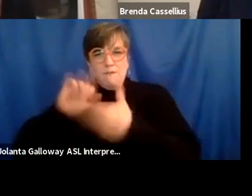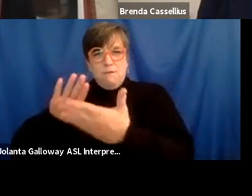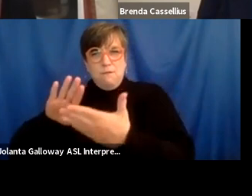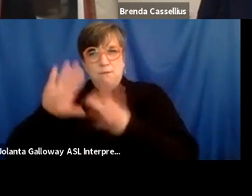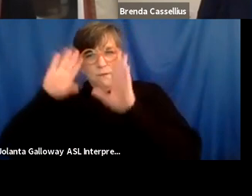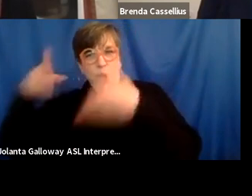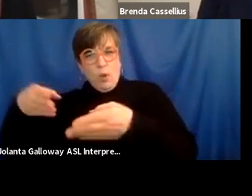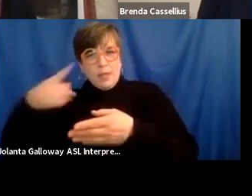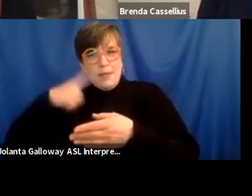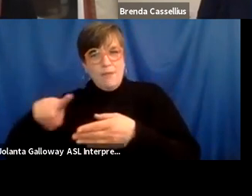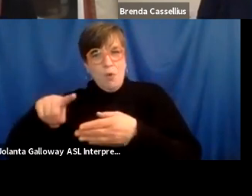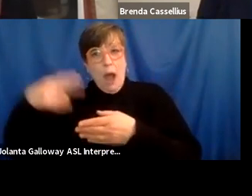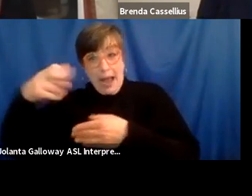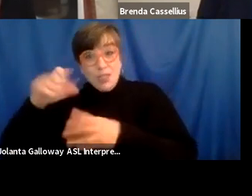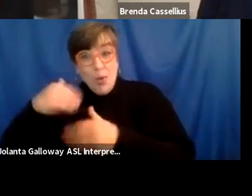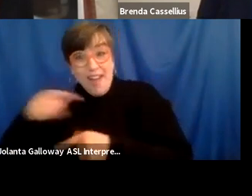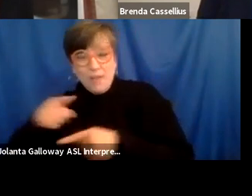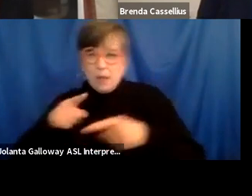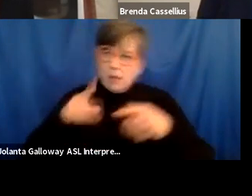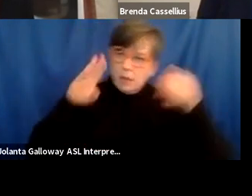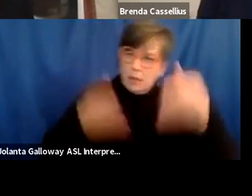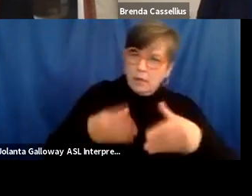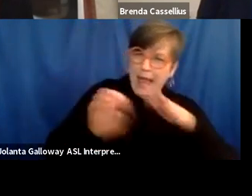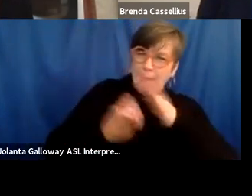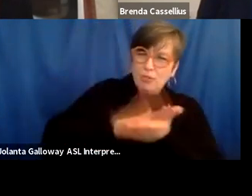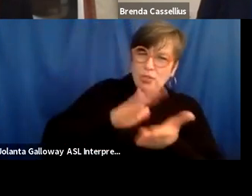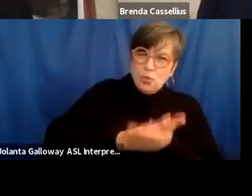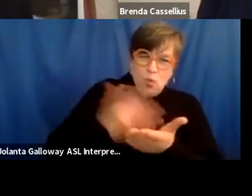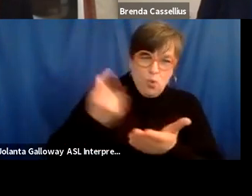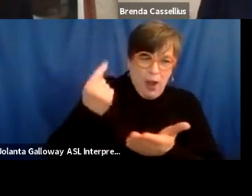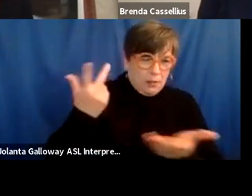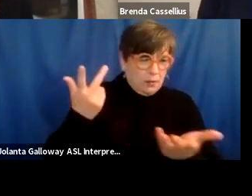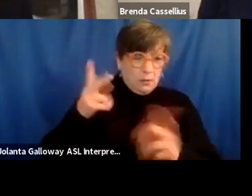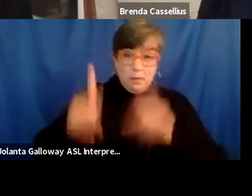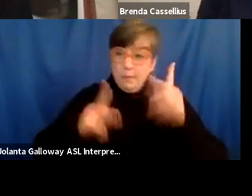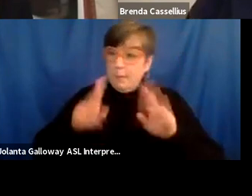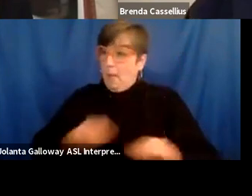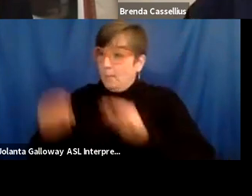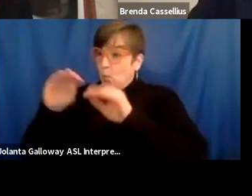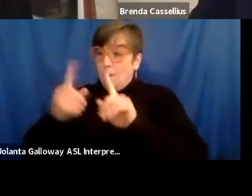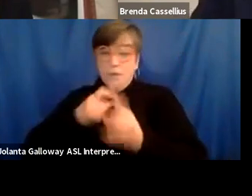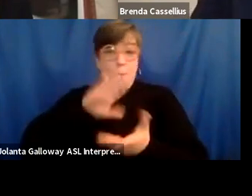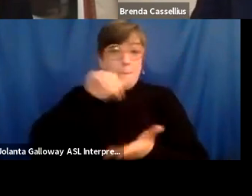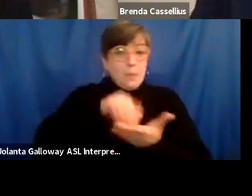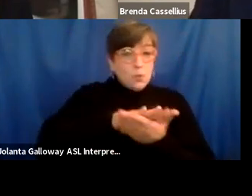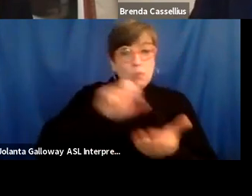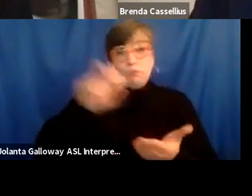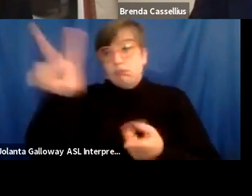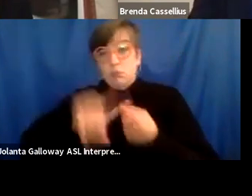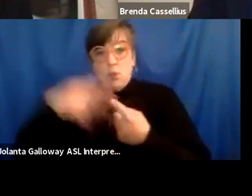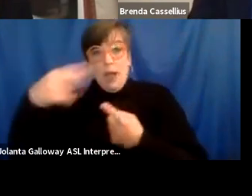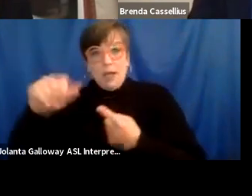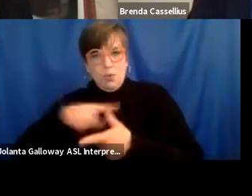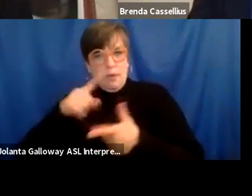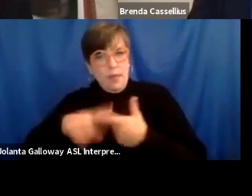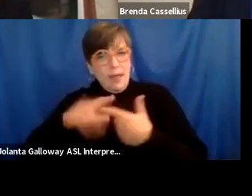know, otherwise it looks like we're anticipating as kids move from middle to high school that we will be yet again closing